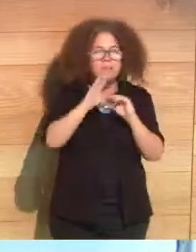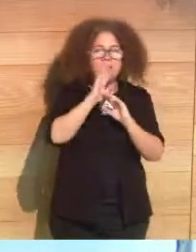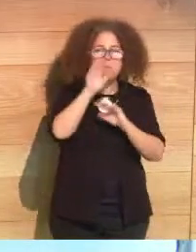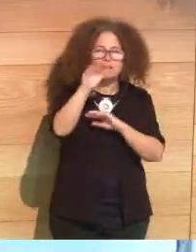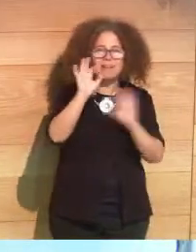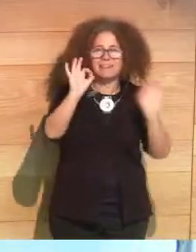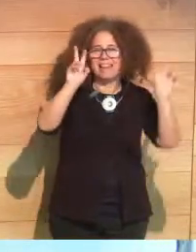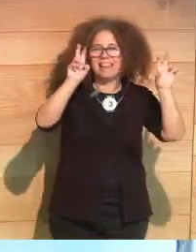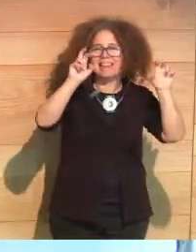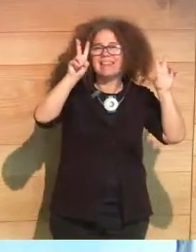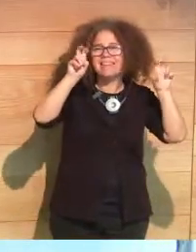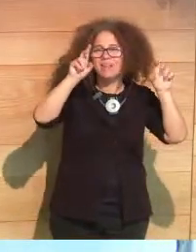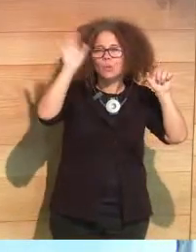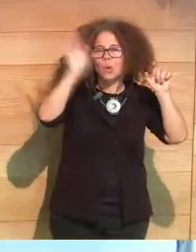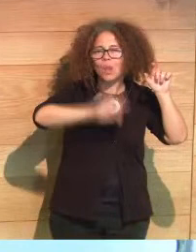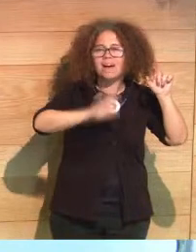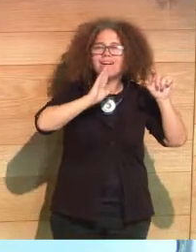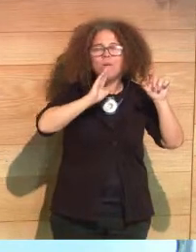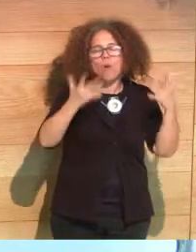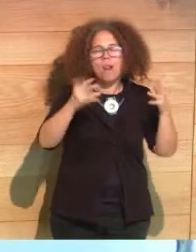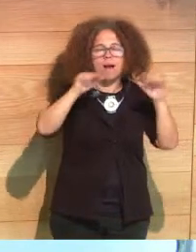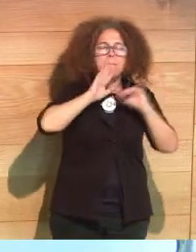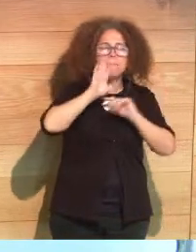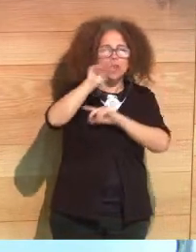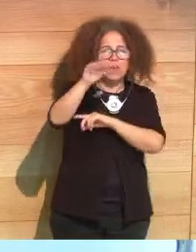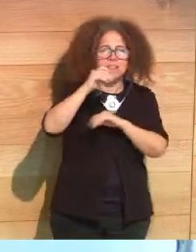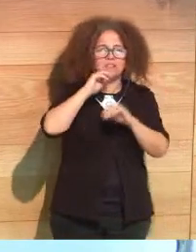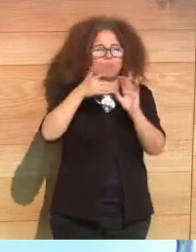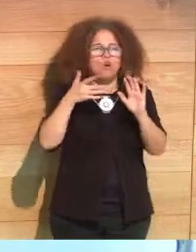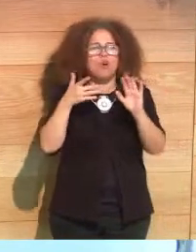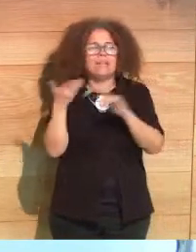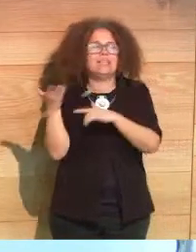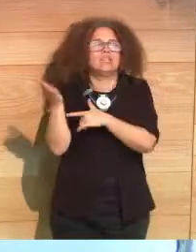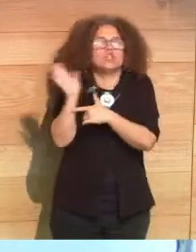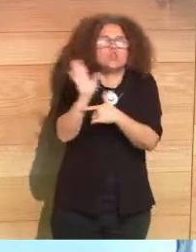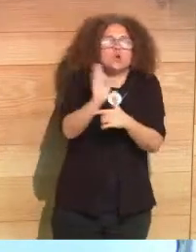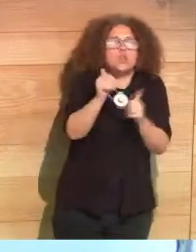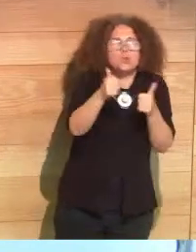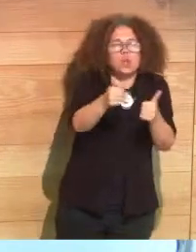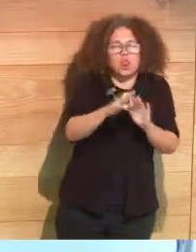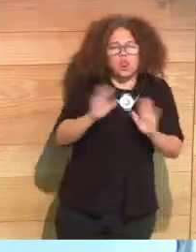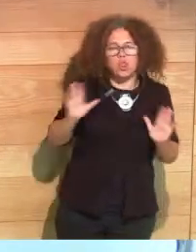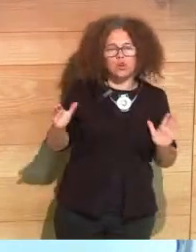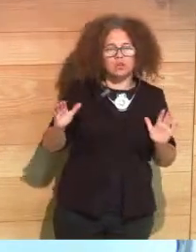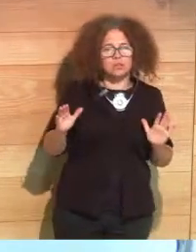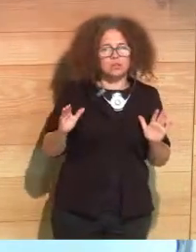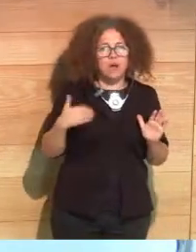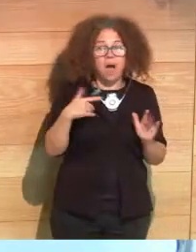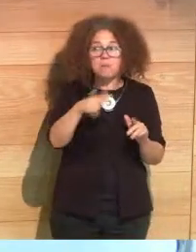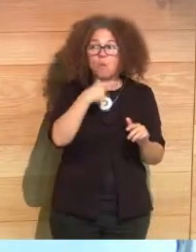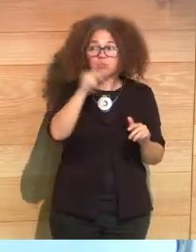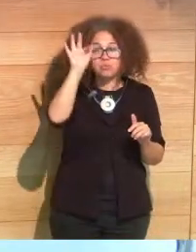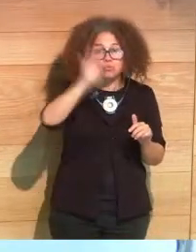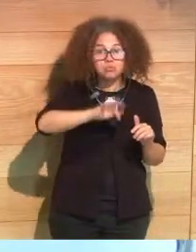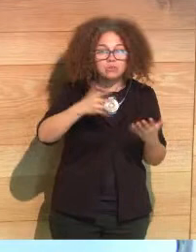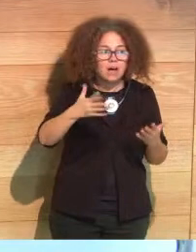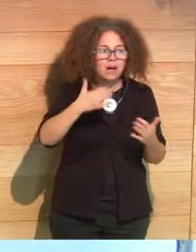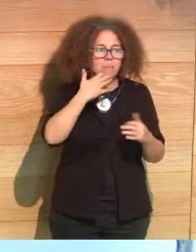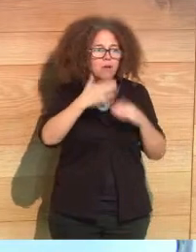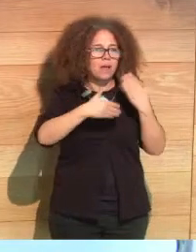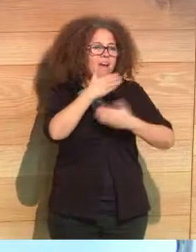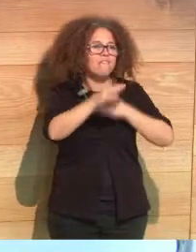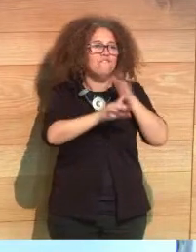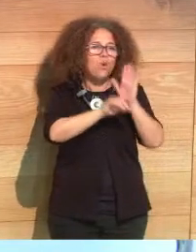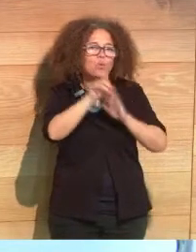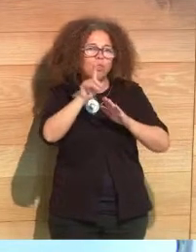introduction to Joanie's landscapes. And what I like about this piece is how it kind of evolved through time.